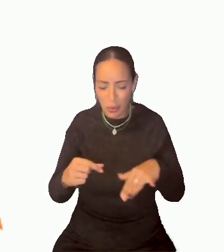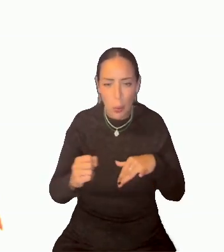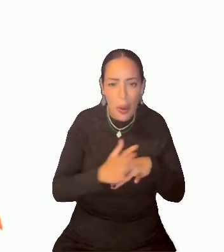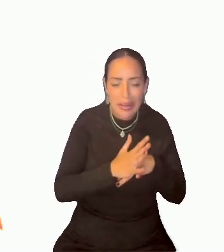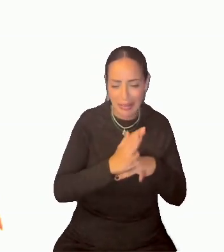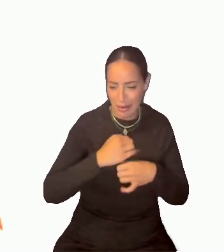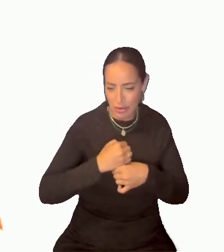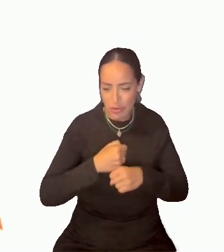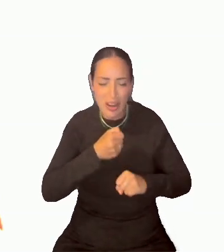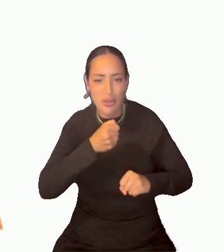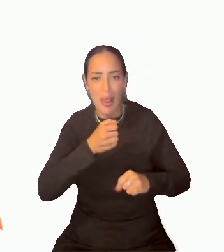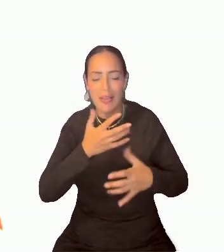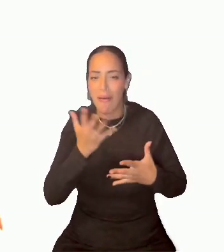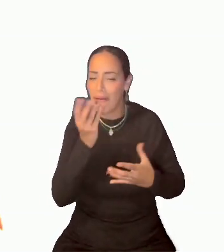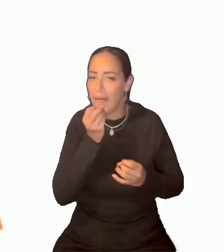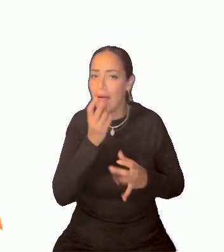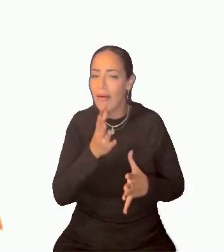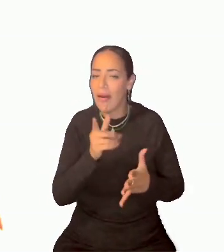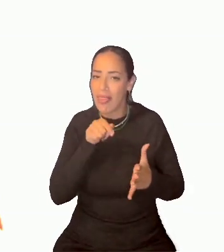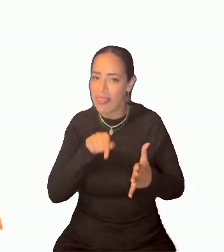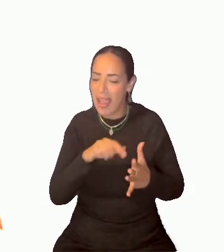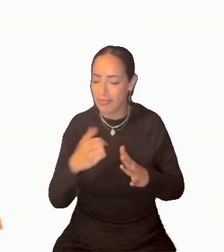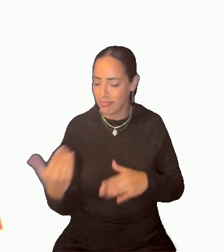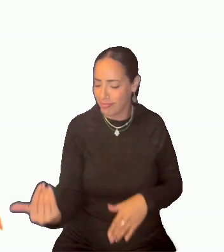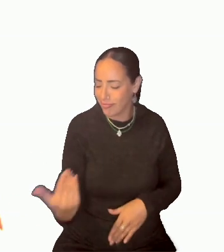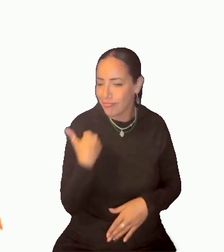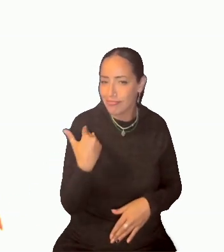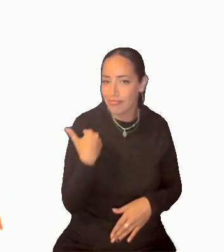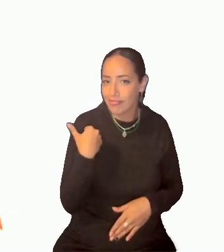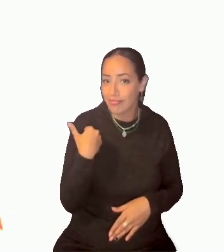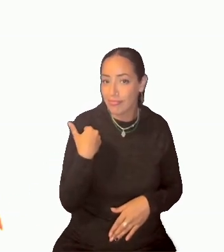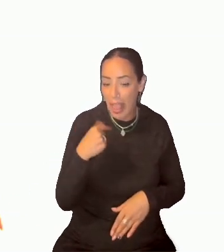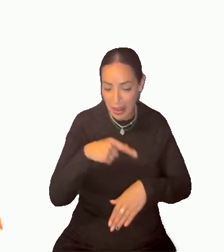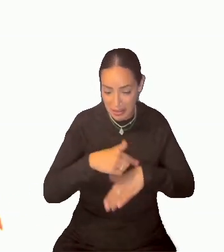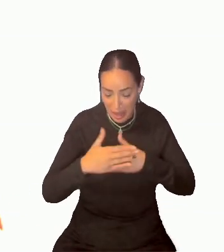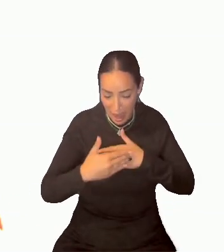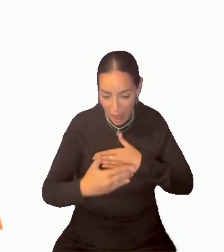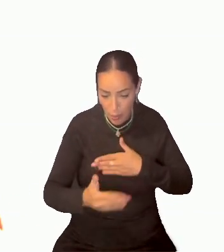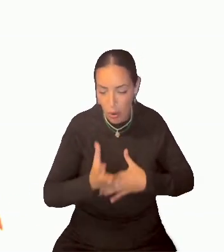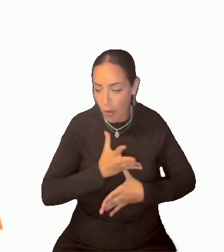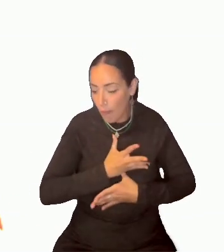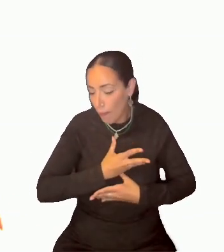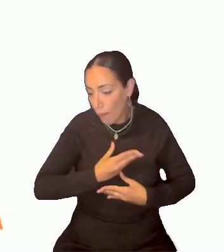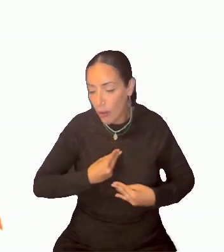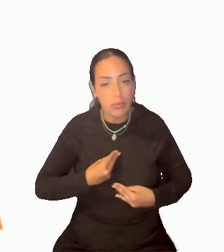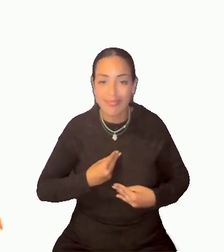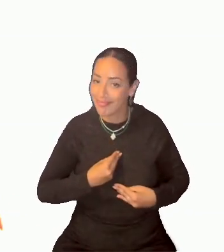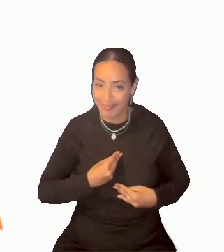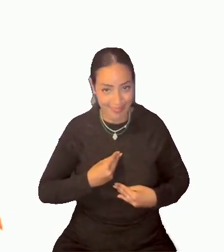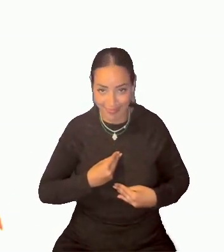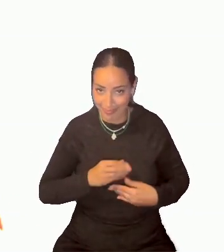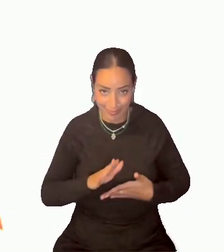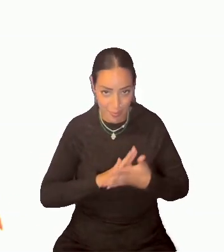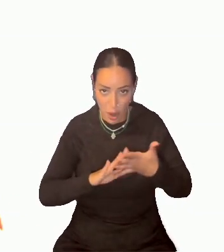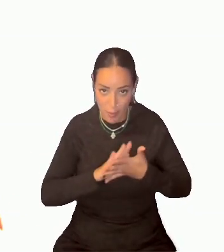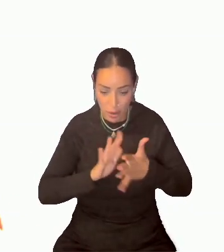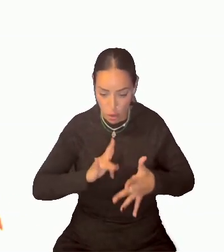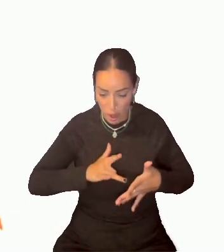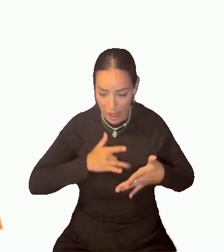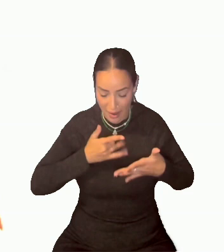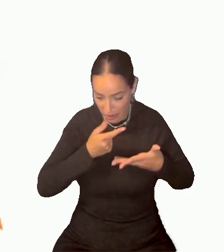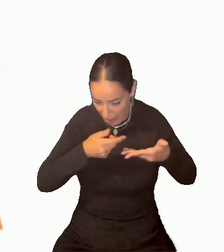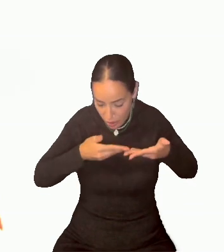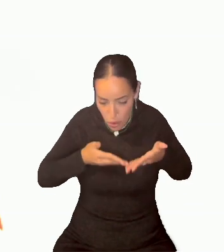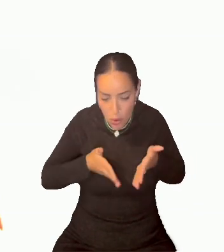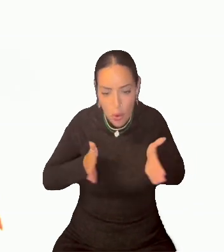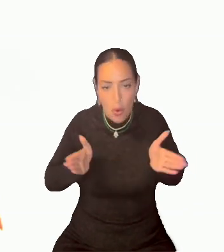these graduations, and it is a poignant reminder that whilst time will not heal, it will allow someone's world to open again, so